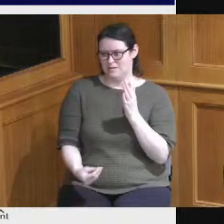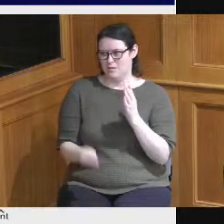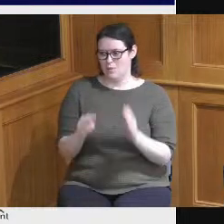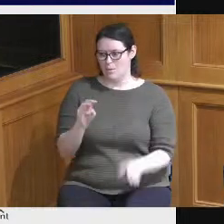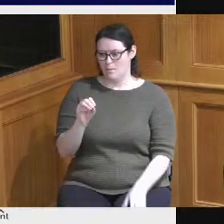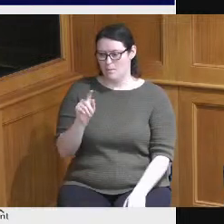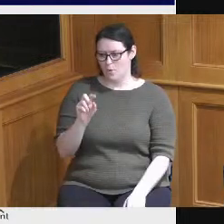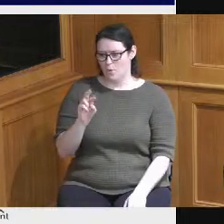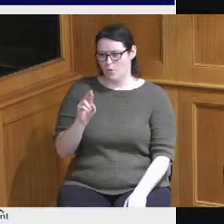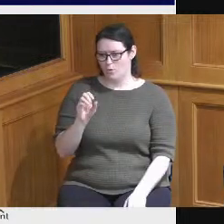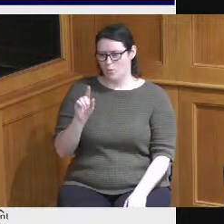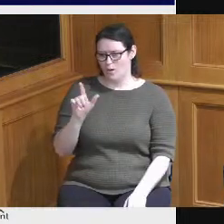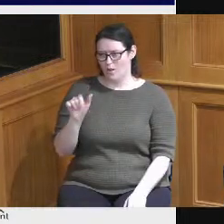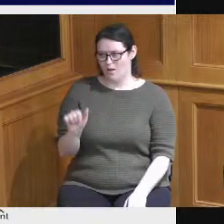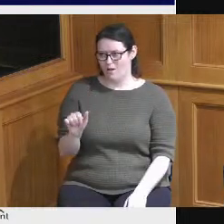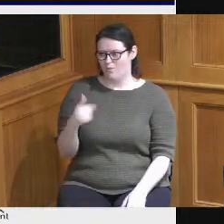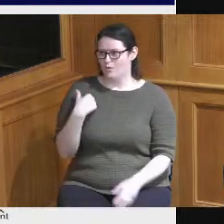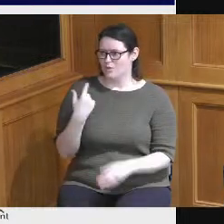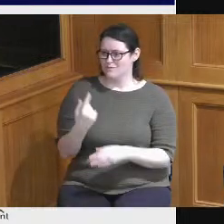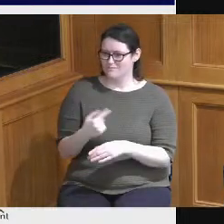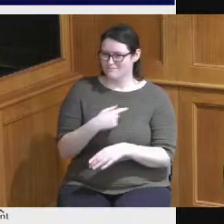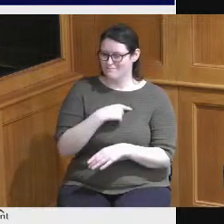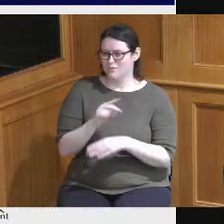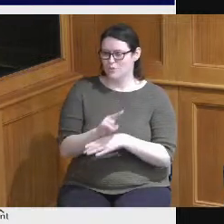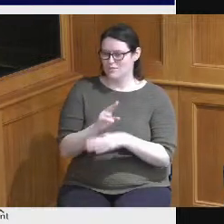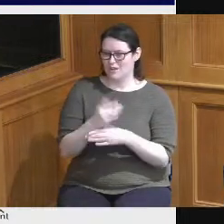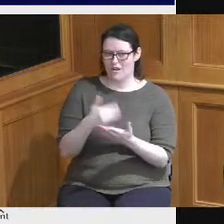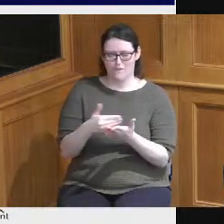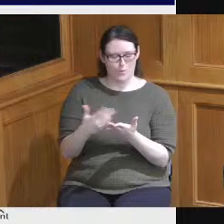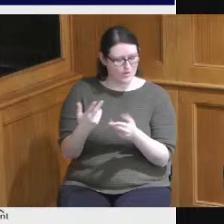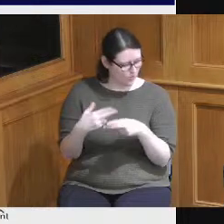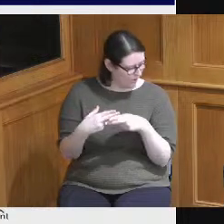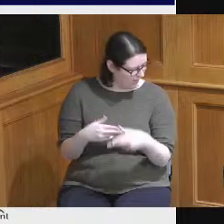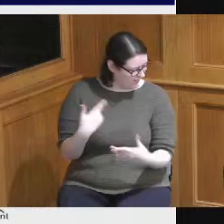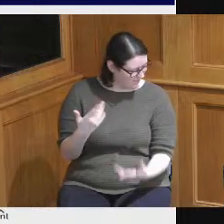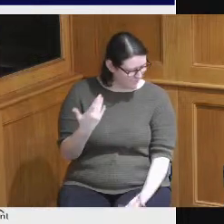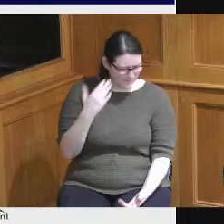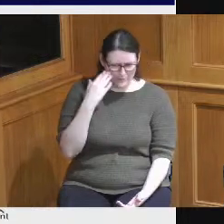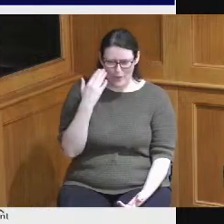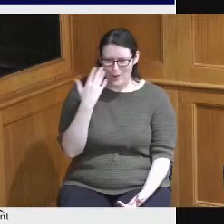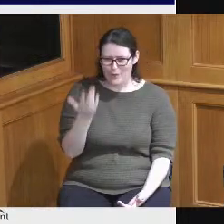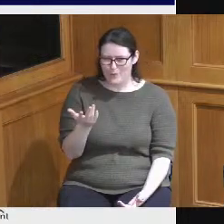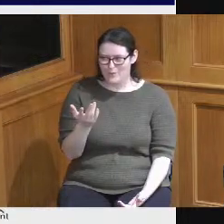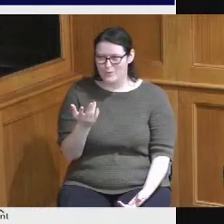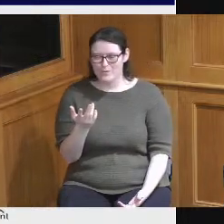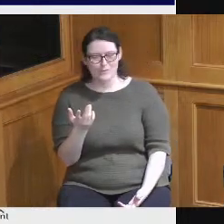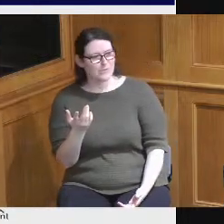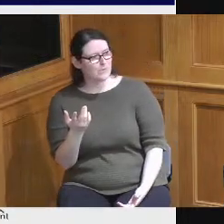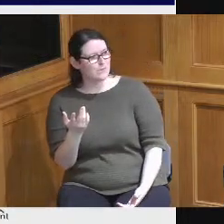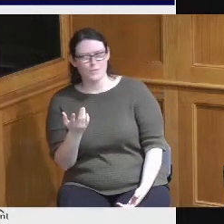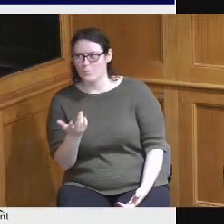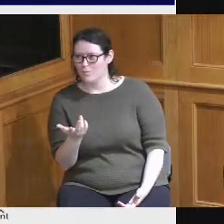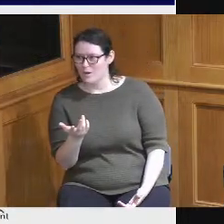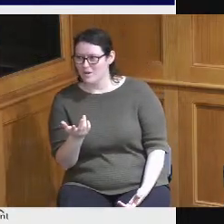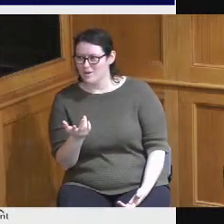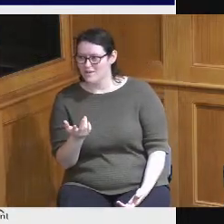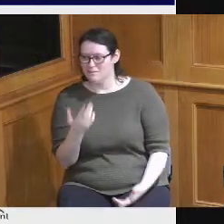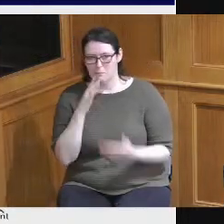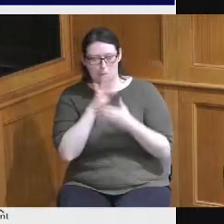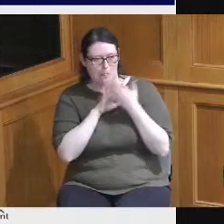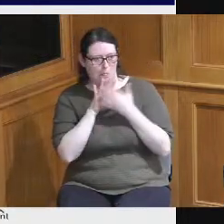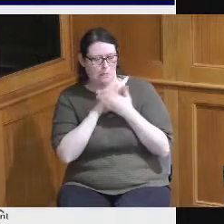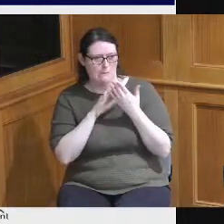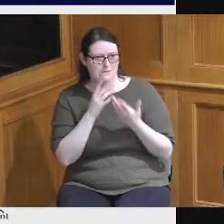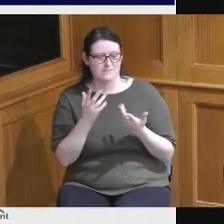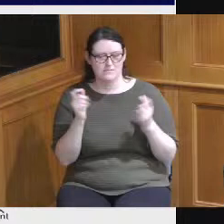We use that a lot for our, what do you call it? You know, your radios. Thank you. Yeah. So